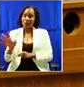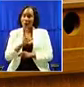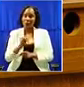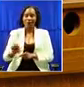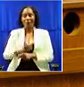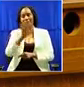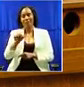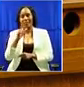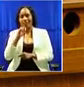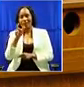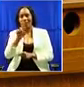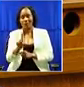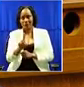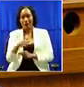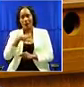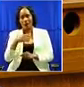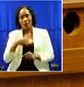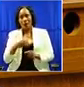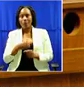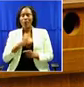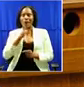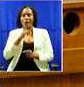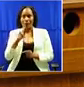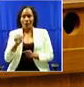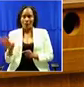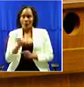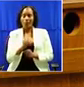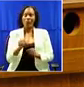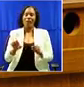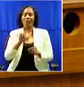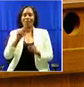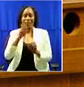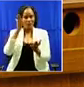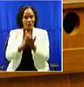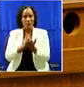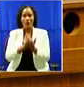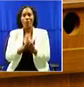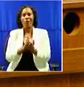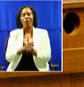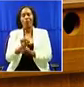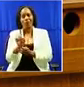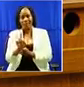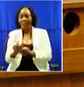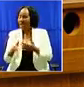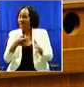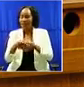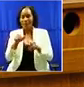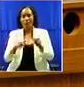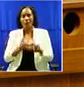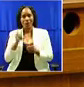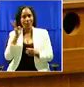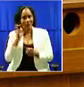I would like to assure all South Africans, if there ever was doubt, that there will be